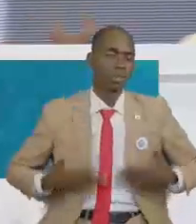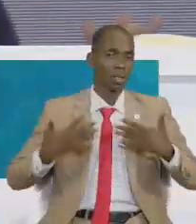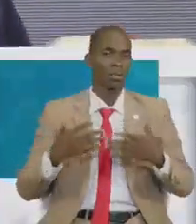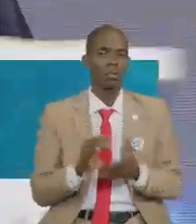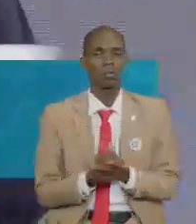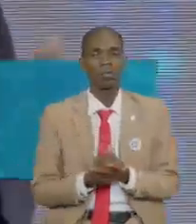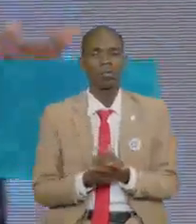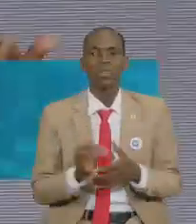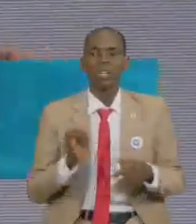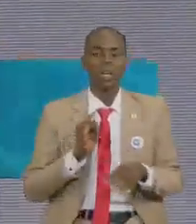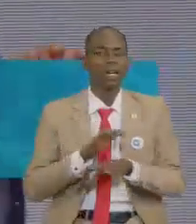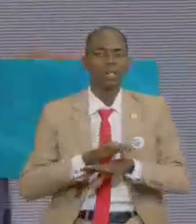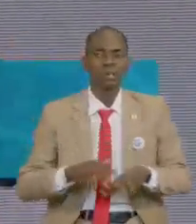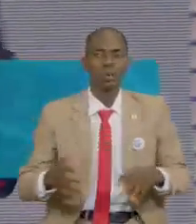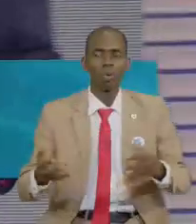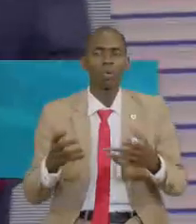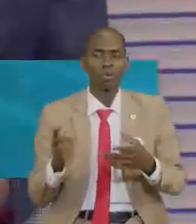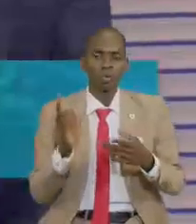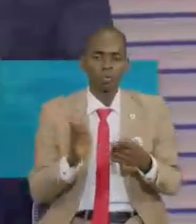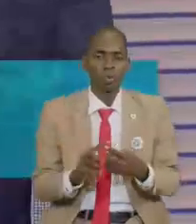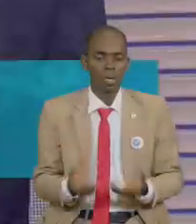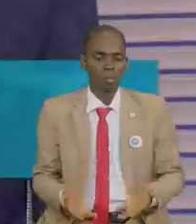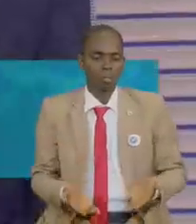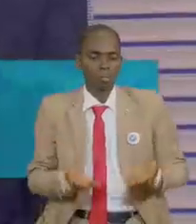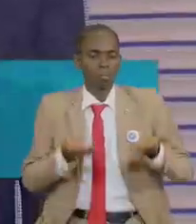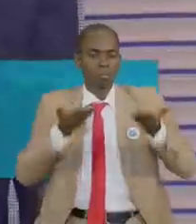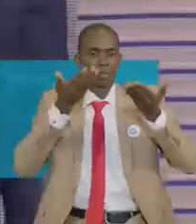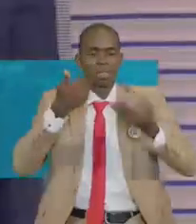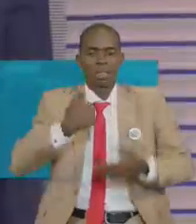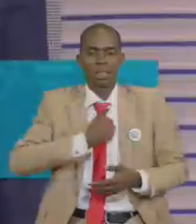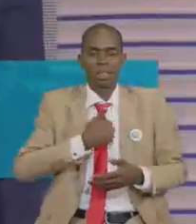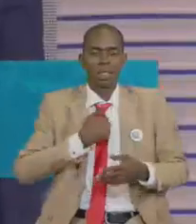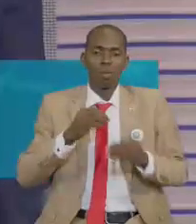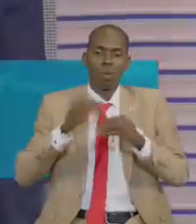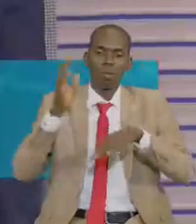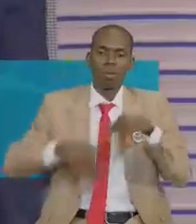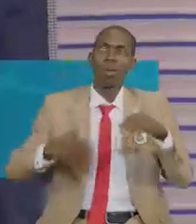I don't want to exalt myself above my Savior.